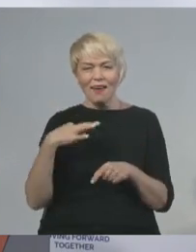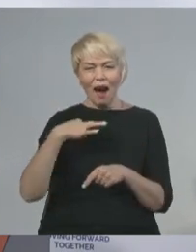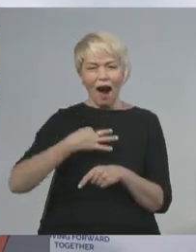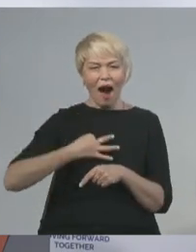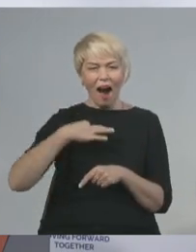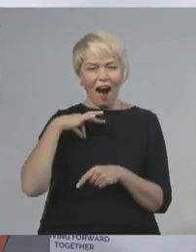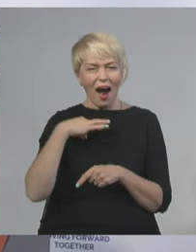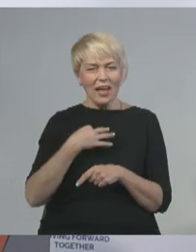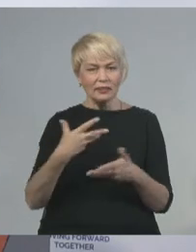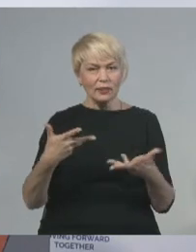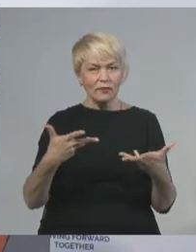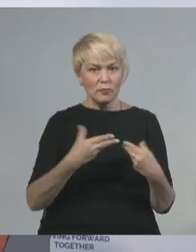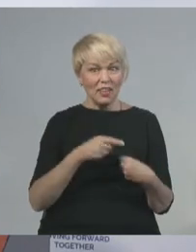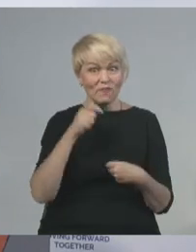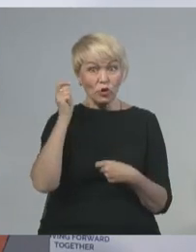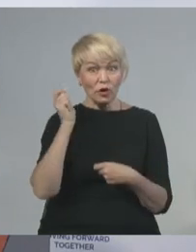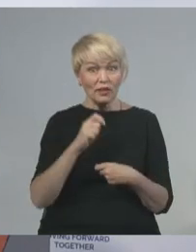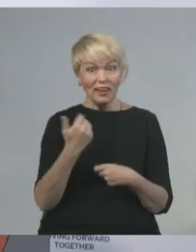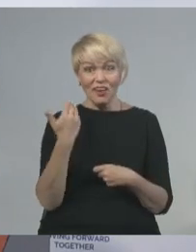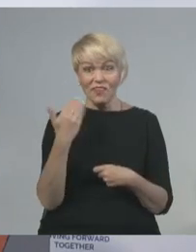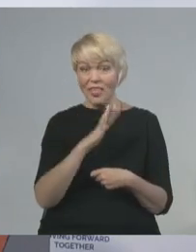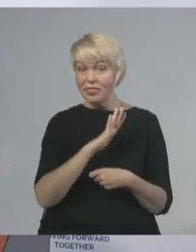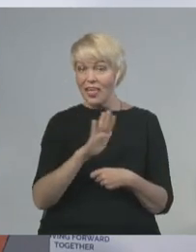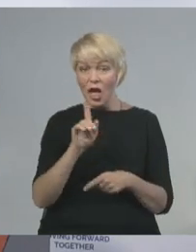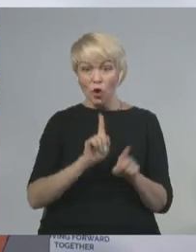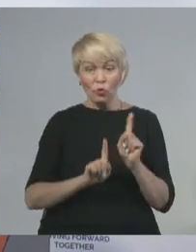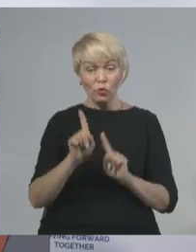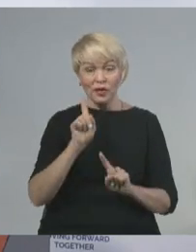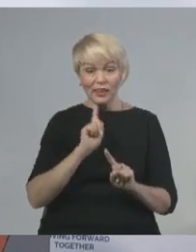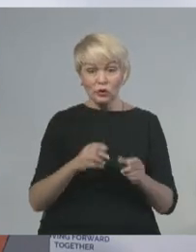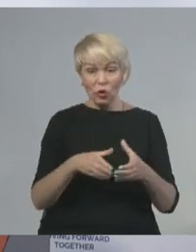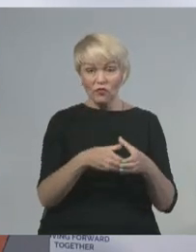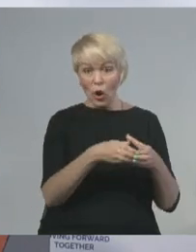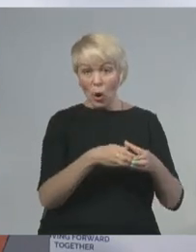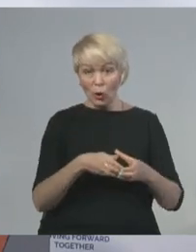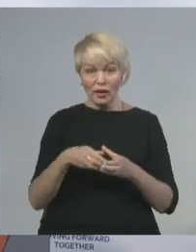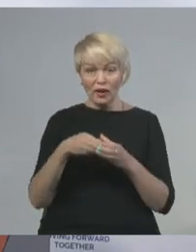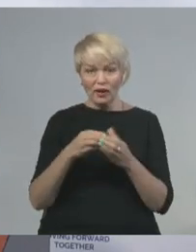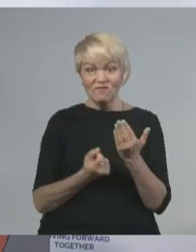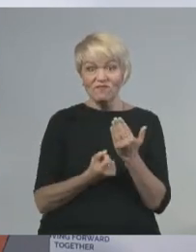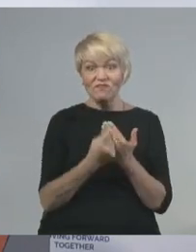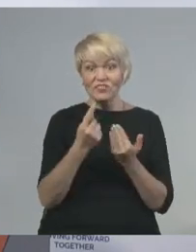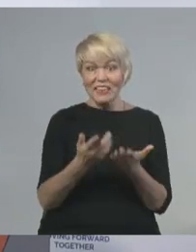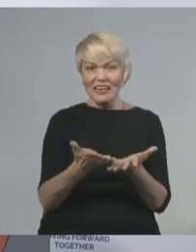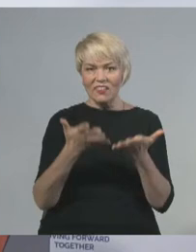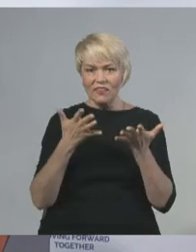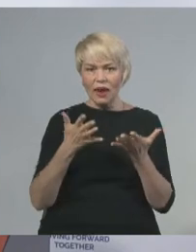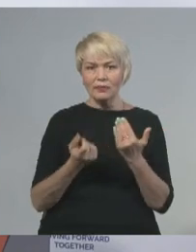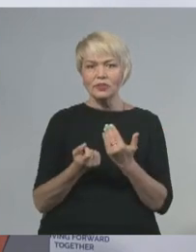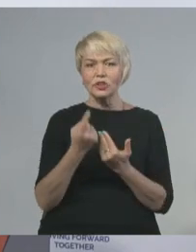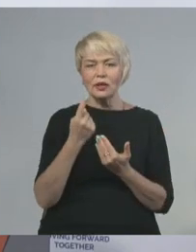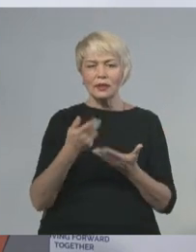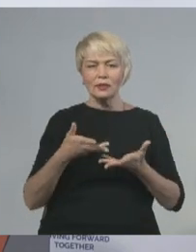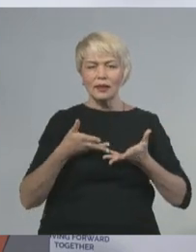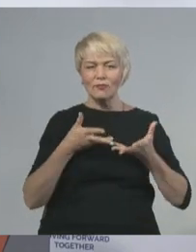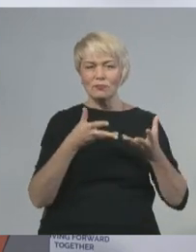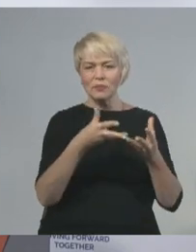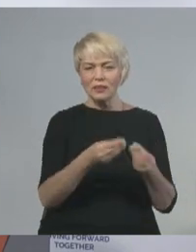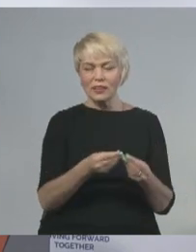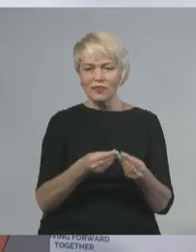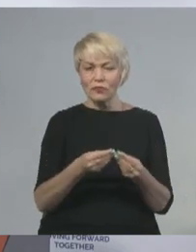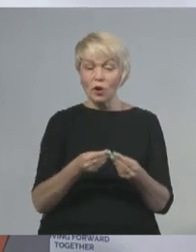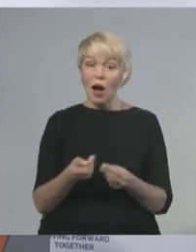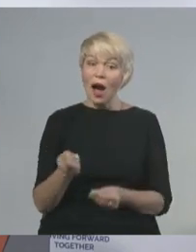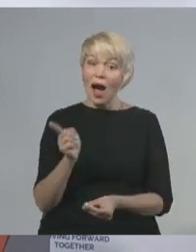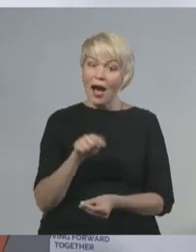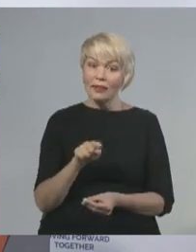are unclosing these chinese influences is there any attempt by these actors to say no no china has nothing to